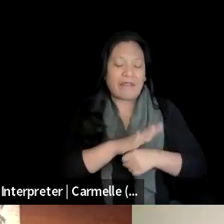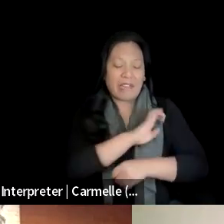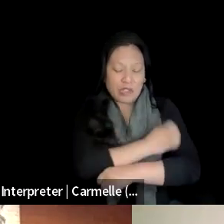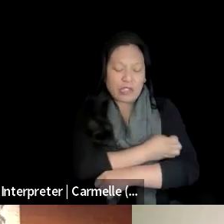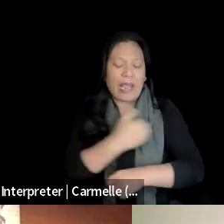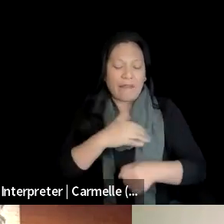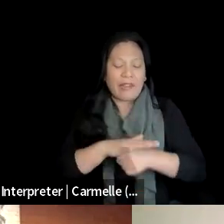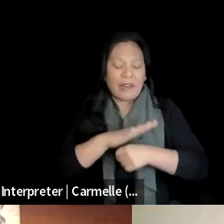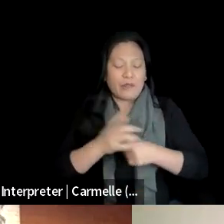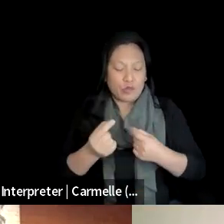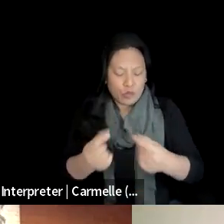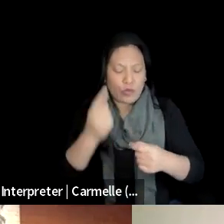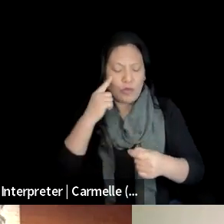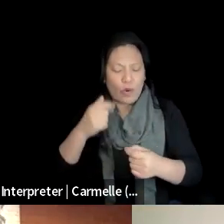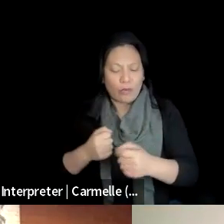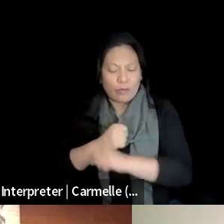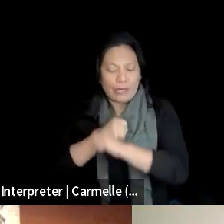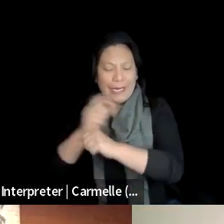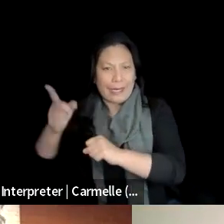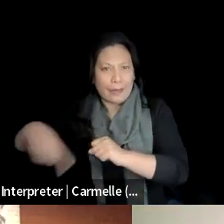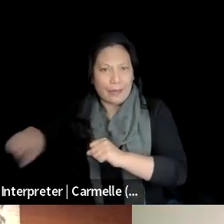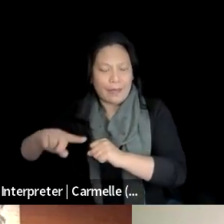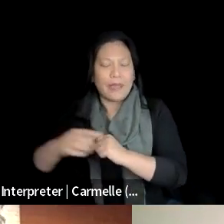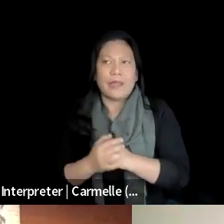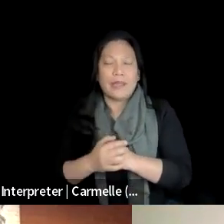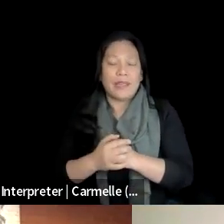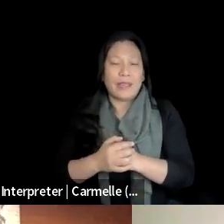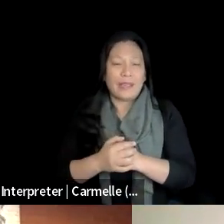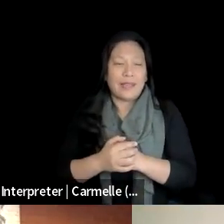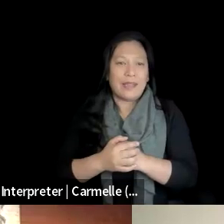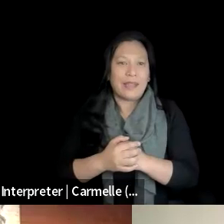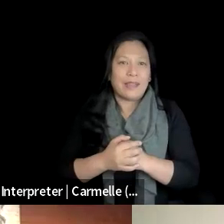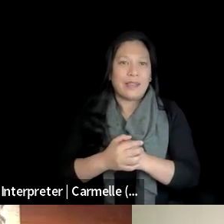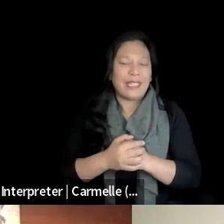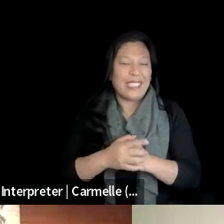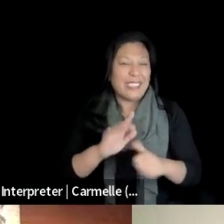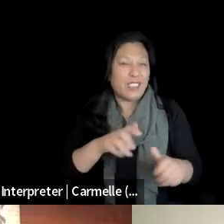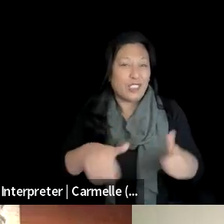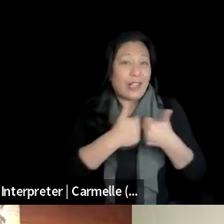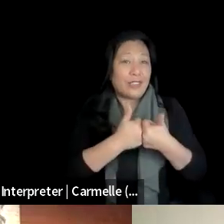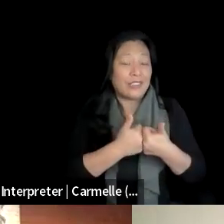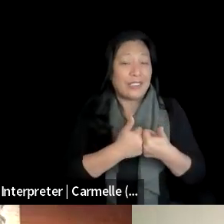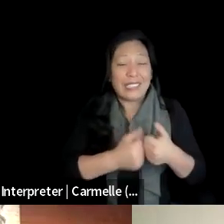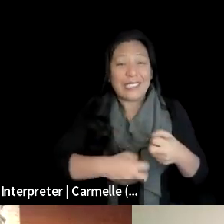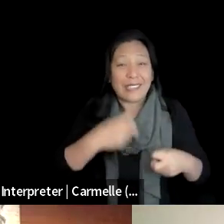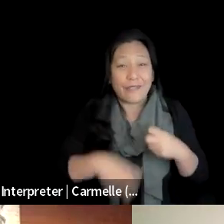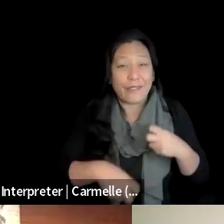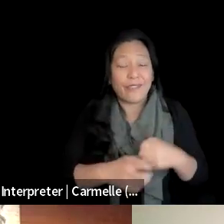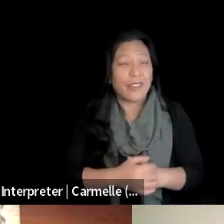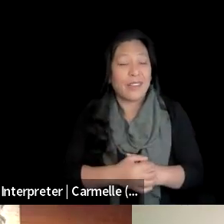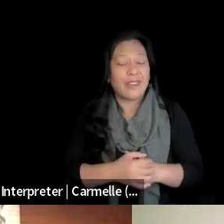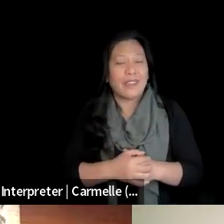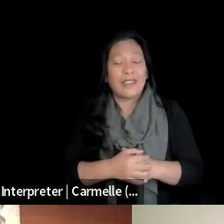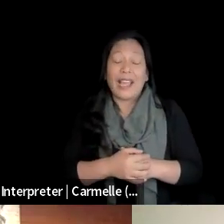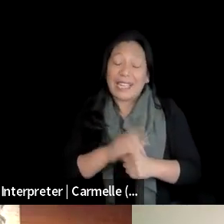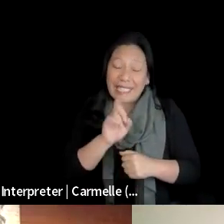with myself because it's not easy. It's not, you know, it's like it's one of the things I loathe, and it takes a lot of